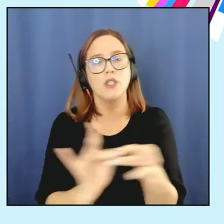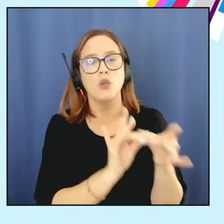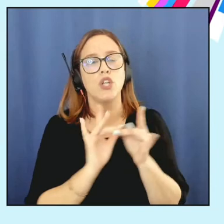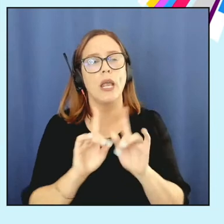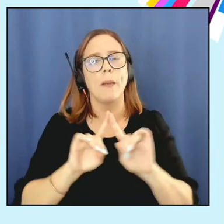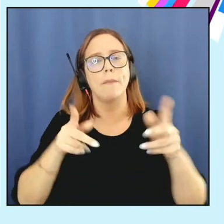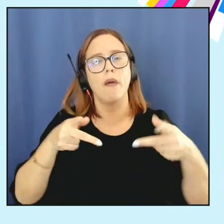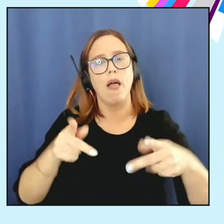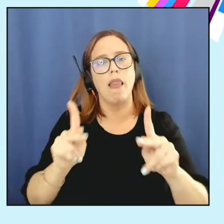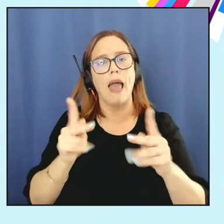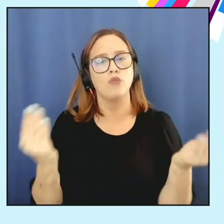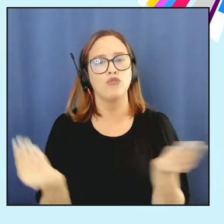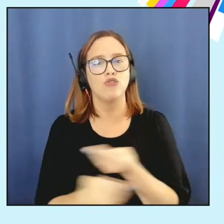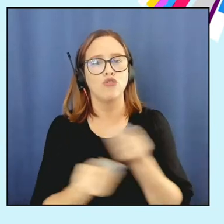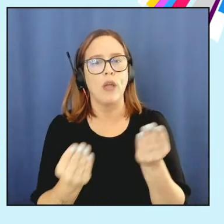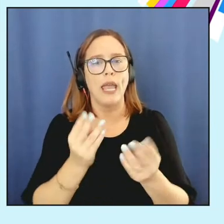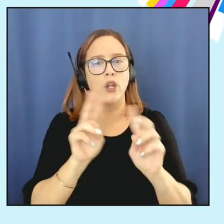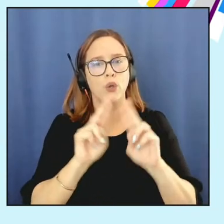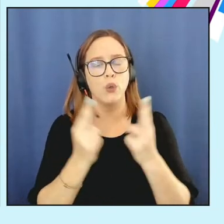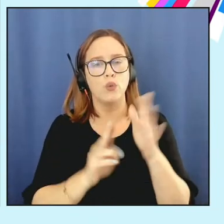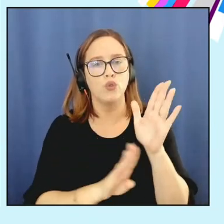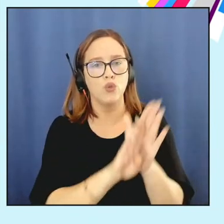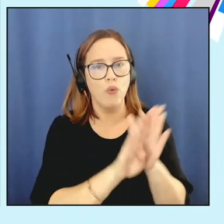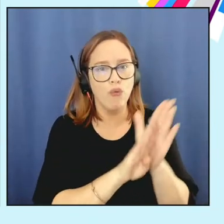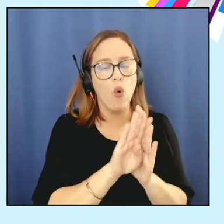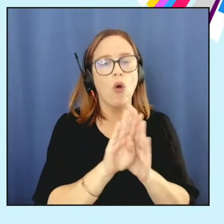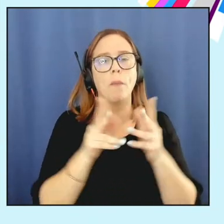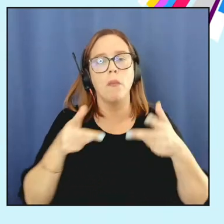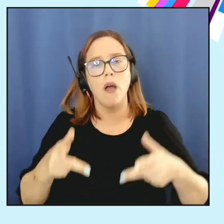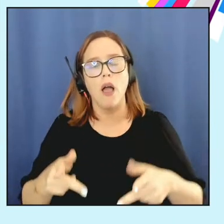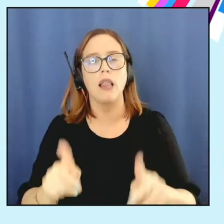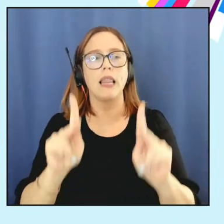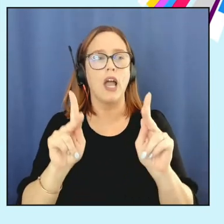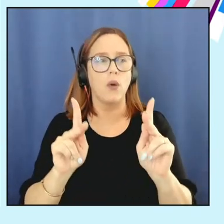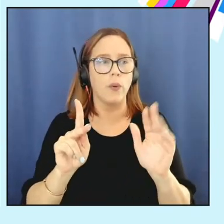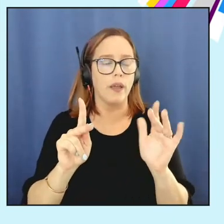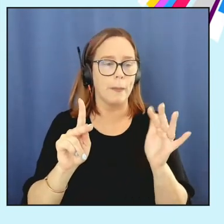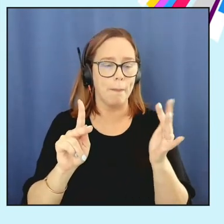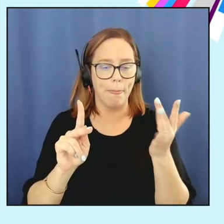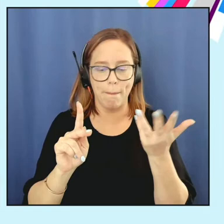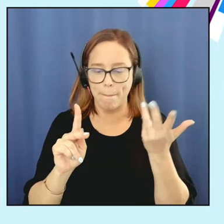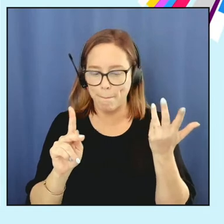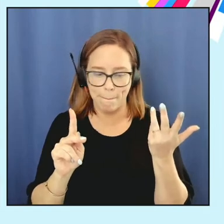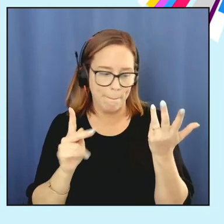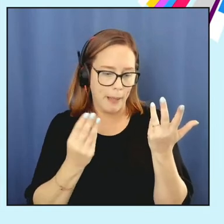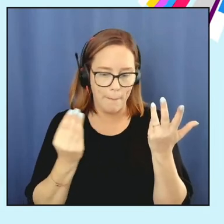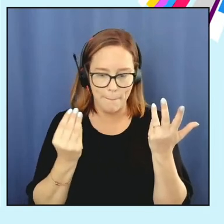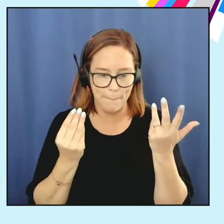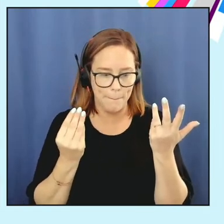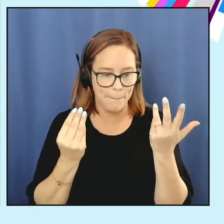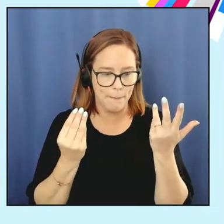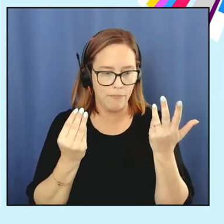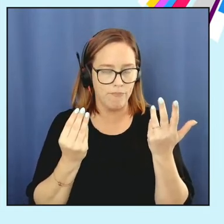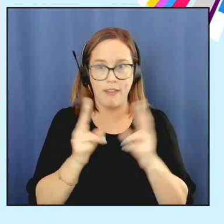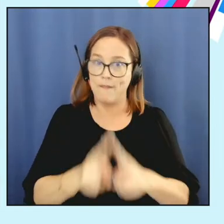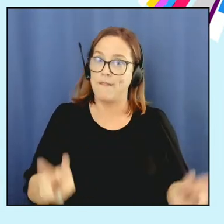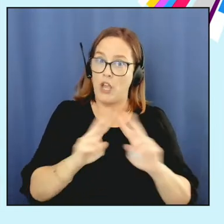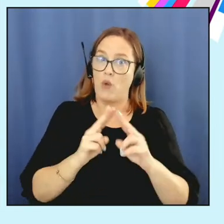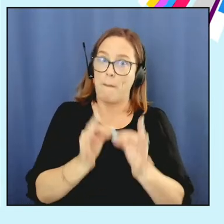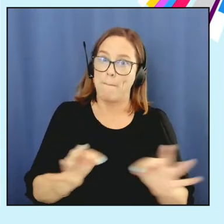trade unions to form, by allowing, which is very also very important for